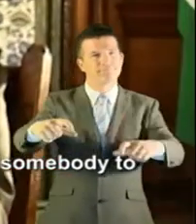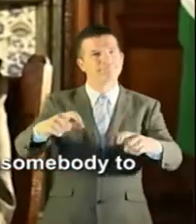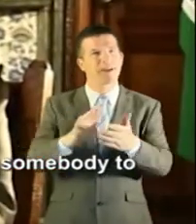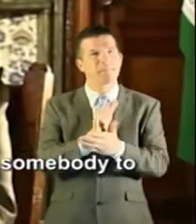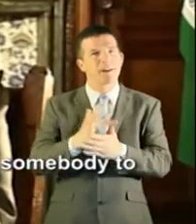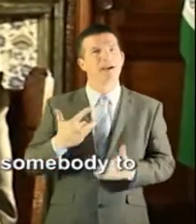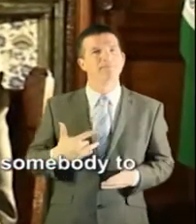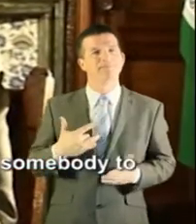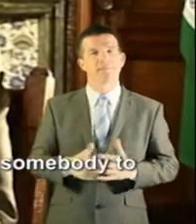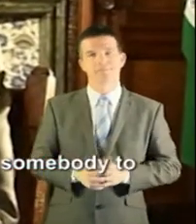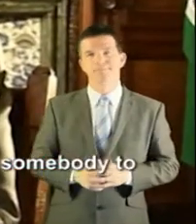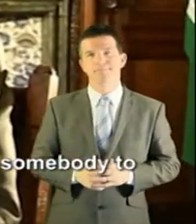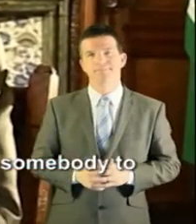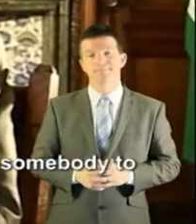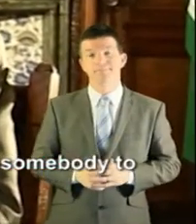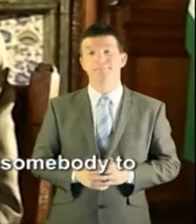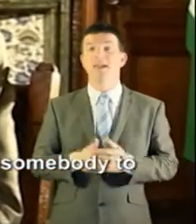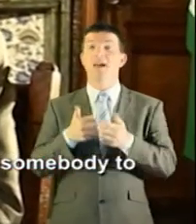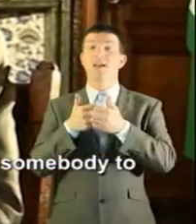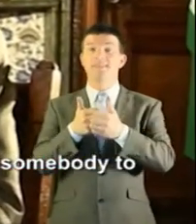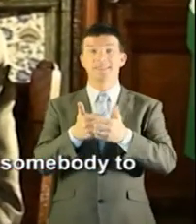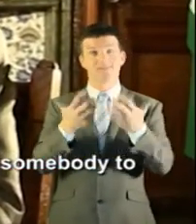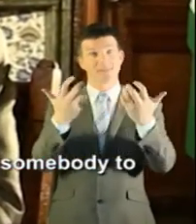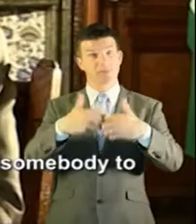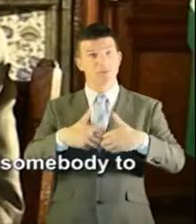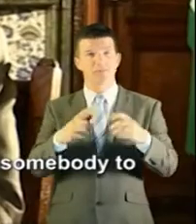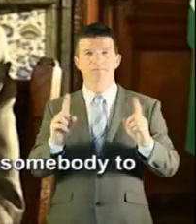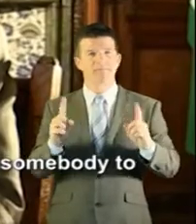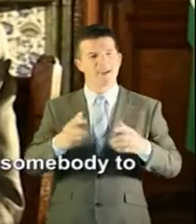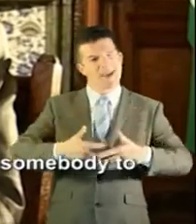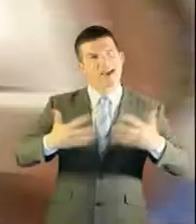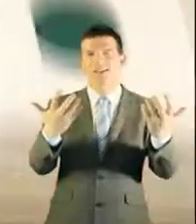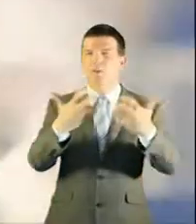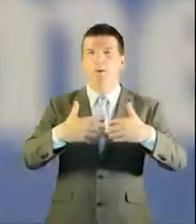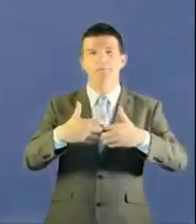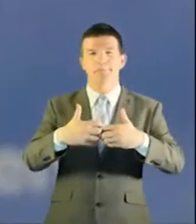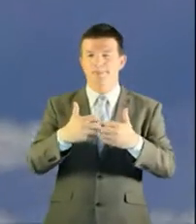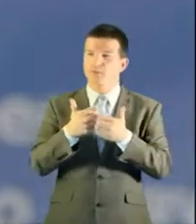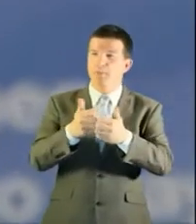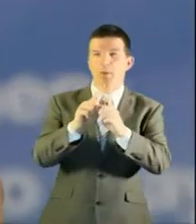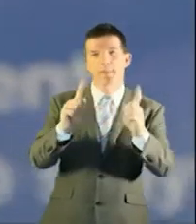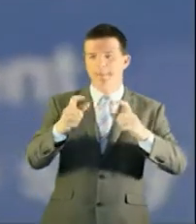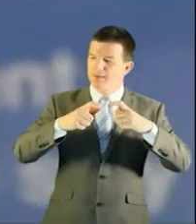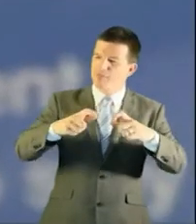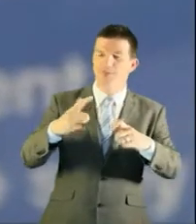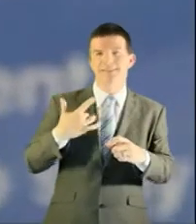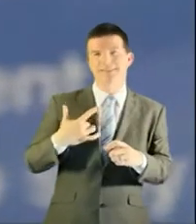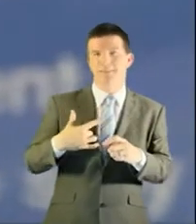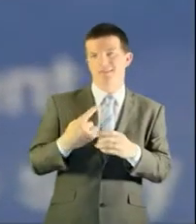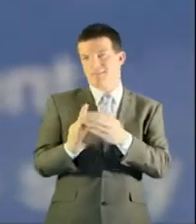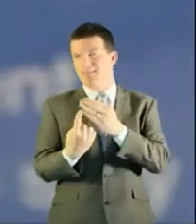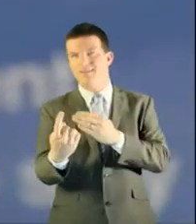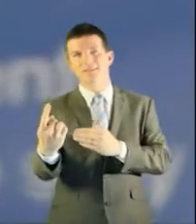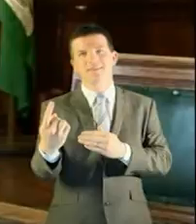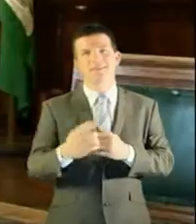of kit that would help somebody continue to be independent in their lives. These are your blood pressure